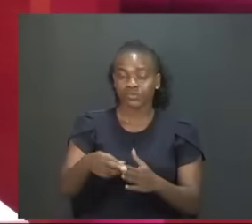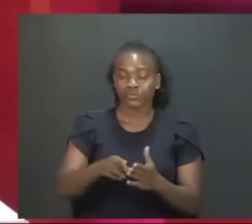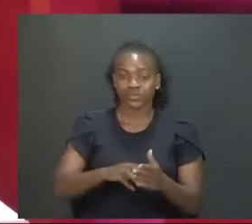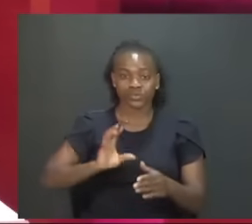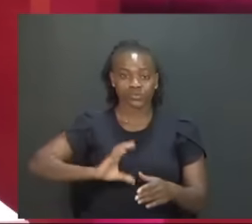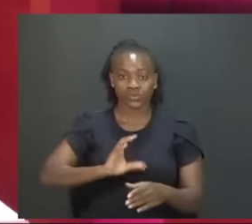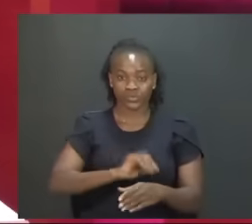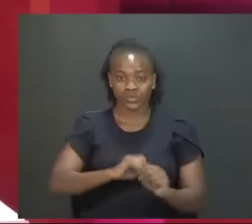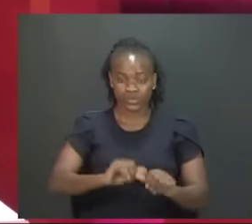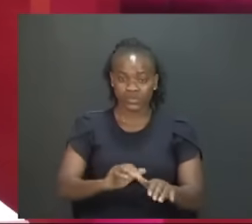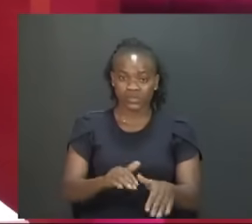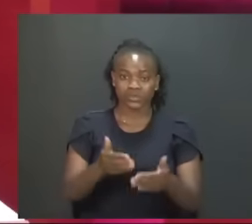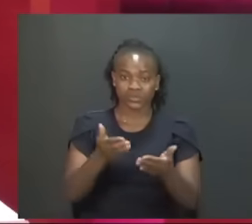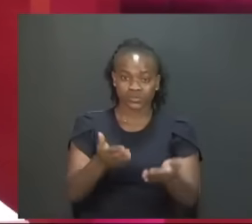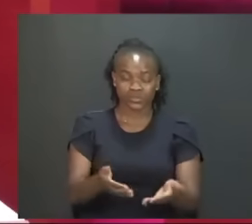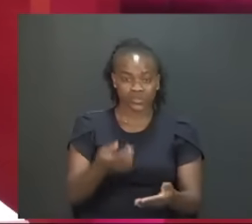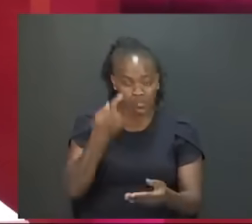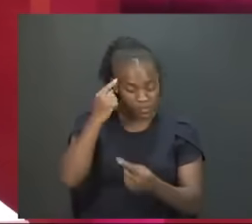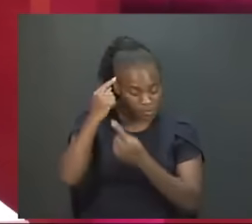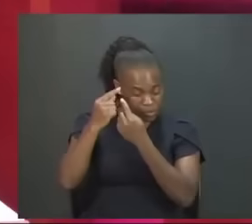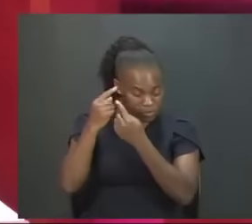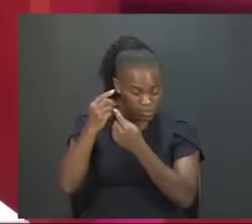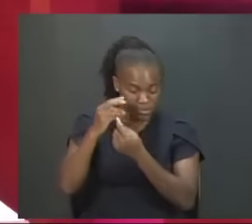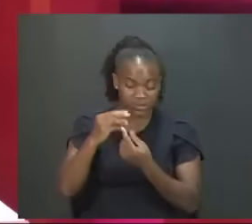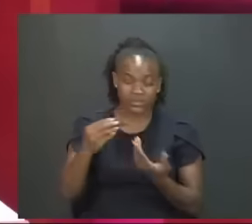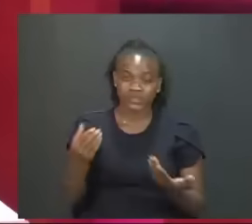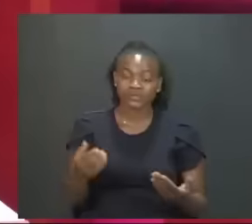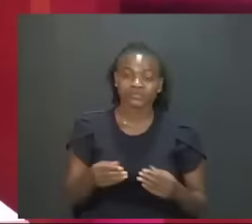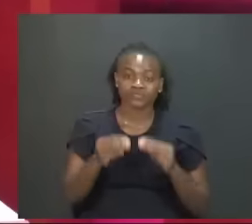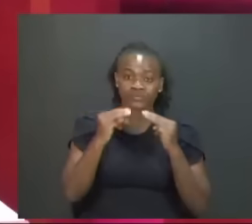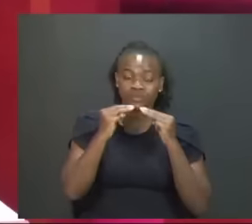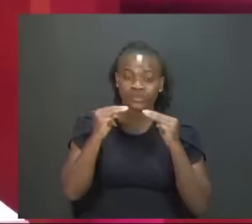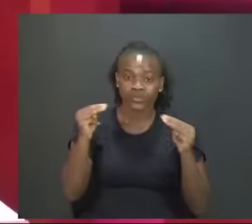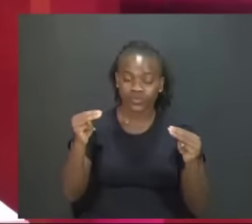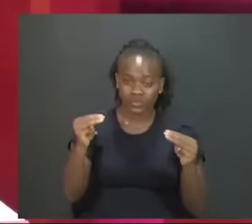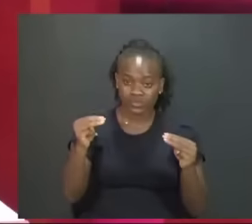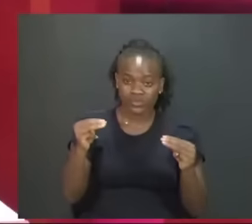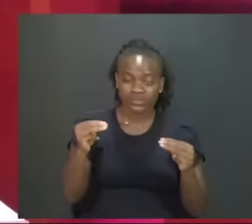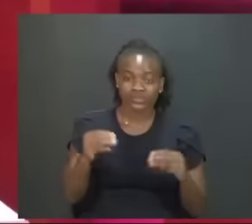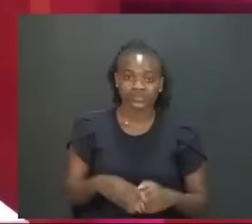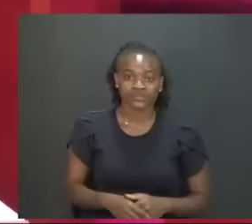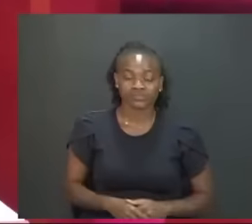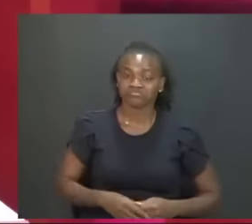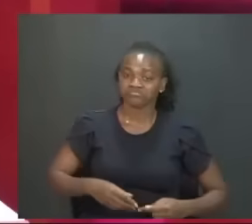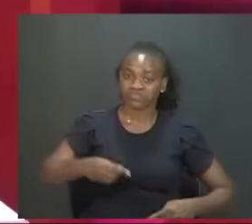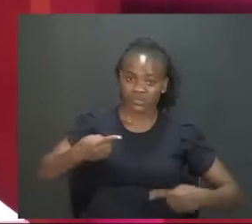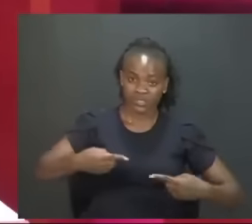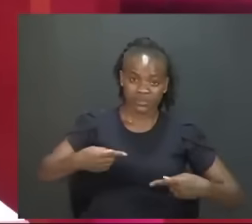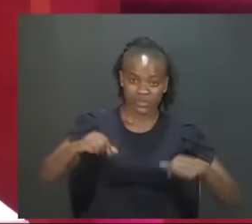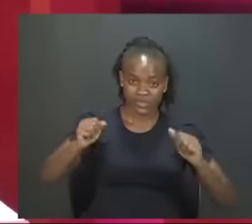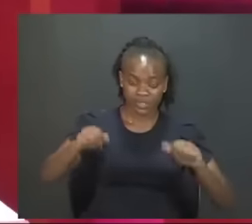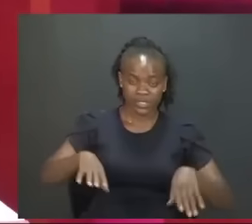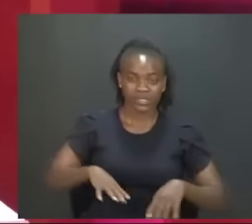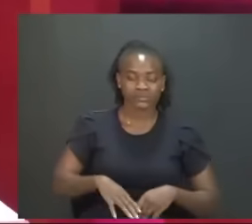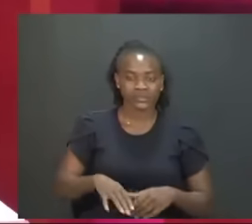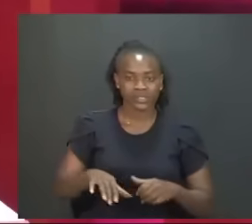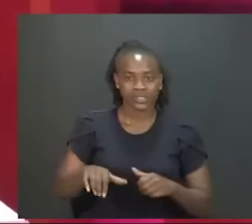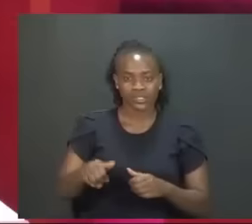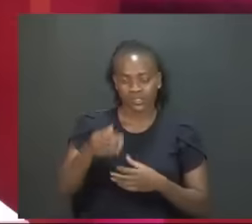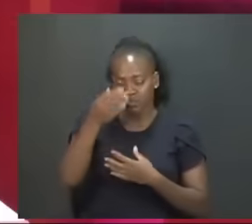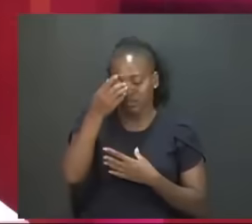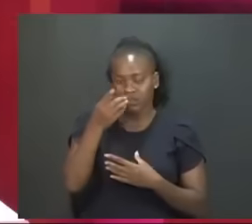be presented to the House for consideration. Motions may be debated and consequential